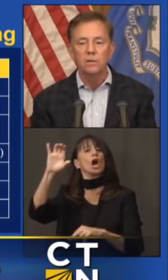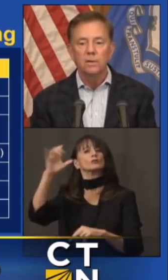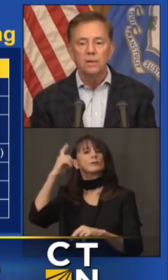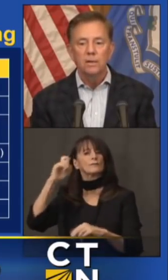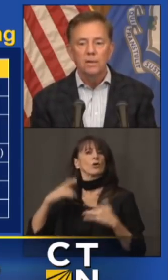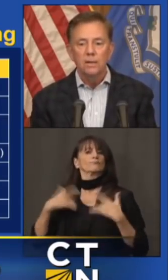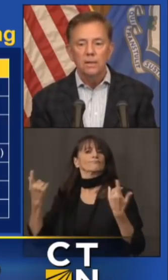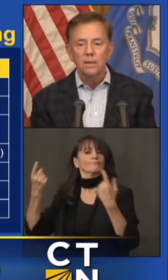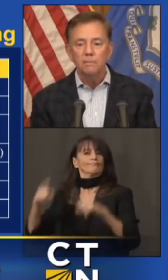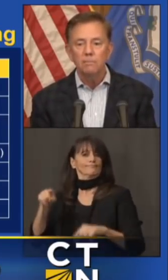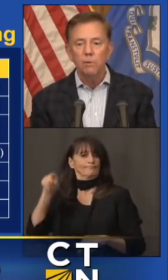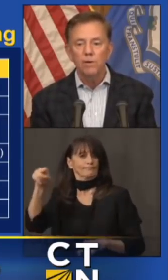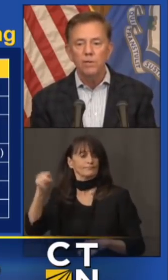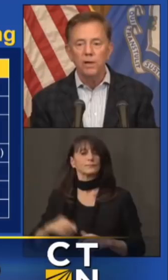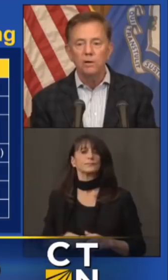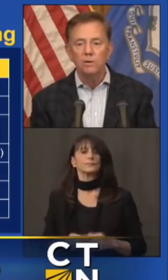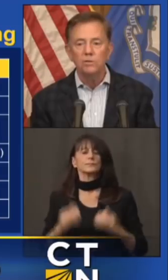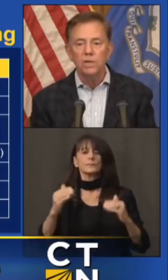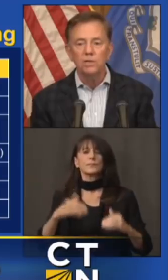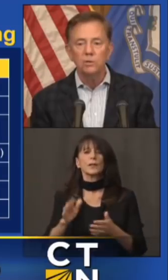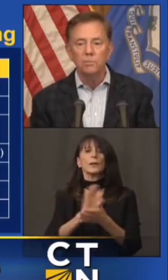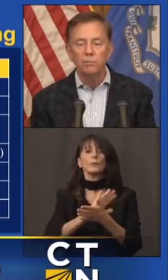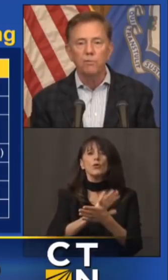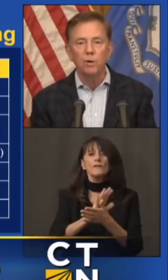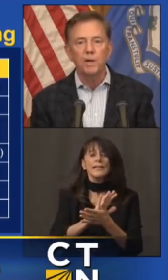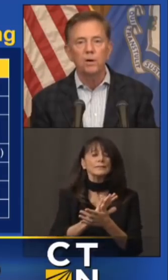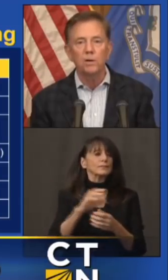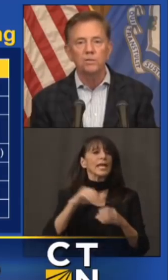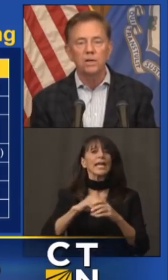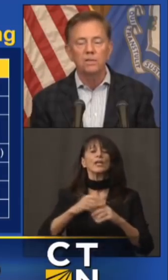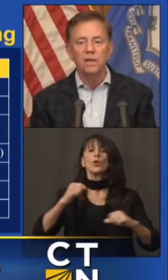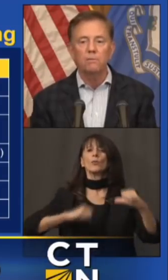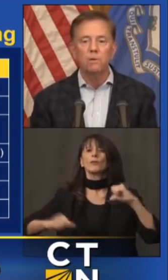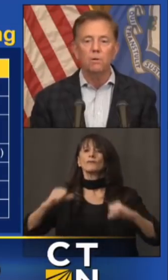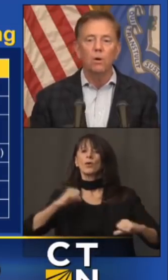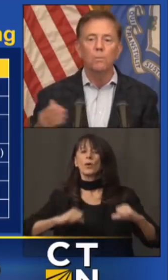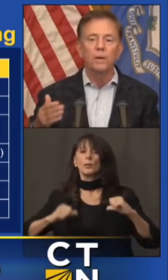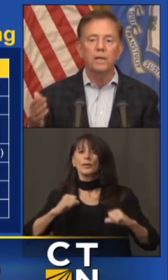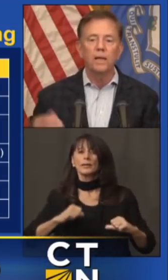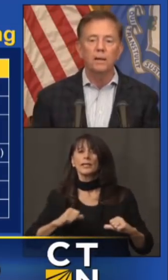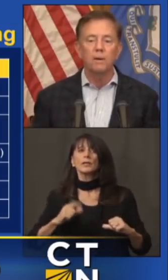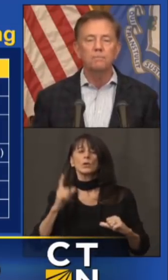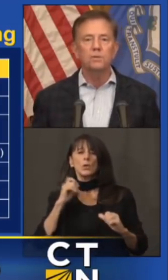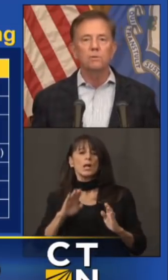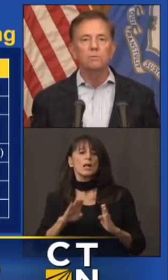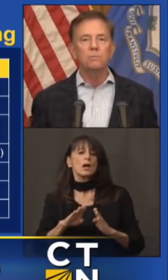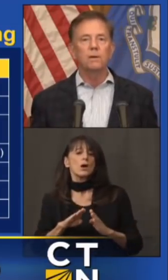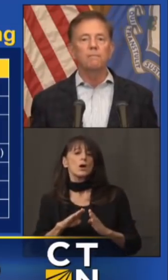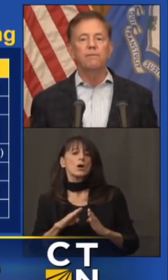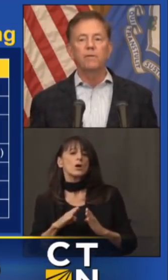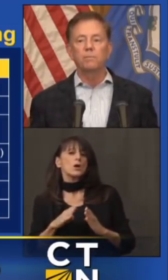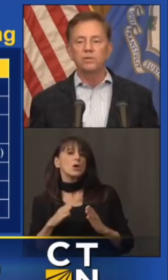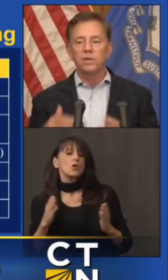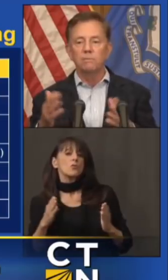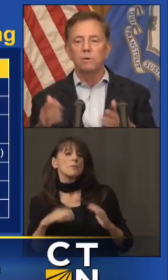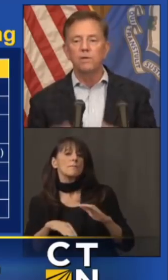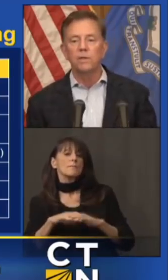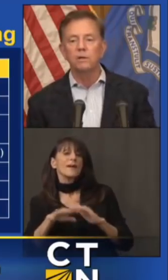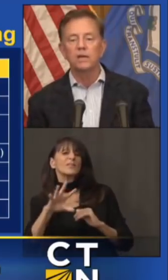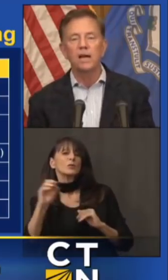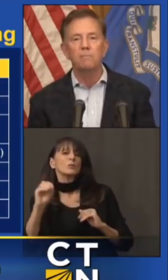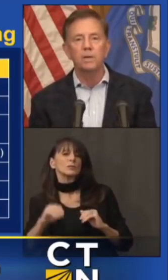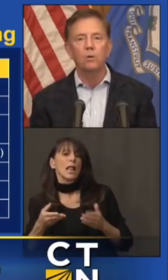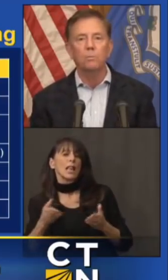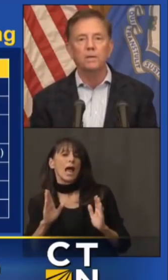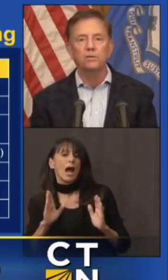venues. Movie theaters, indoor performing arts, I think we're opening them up to 50%. Movie